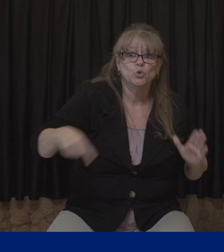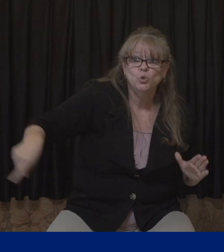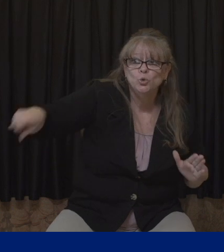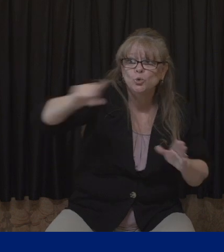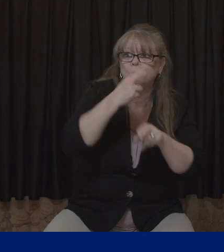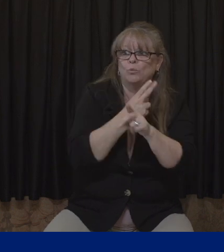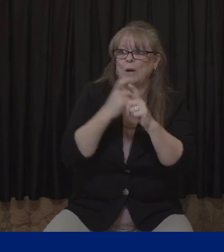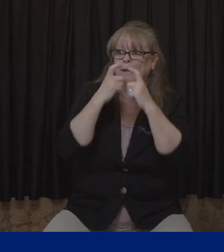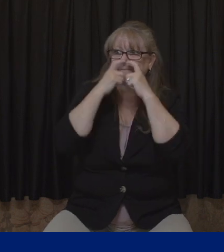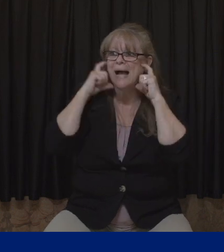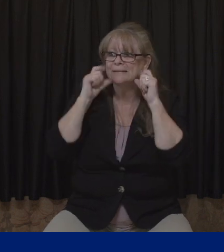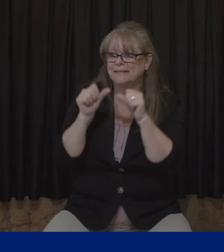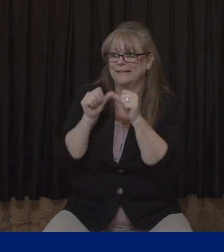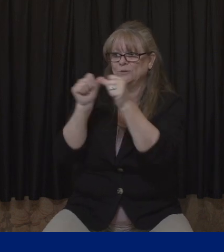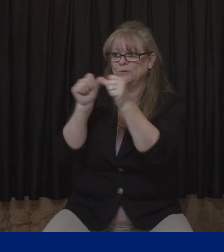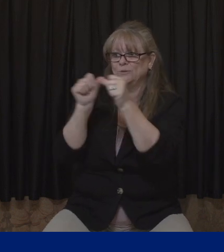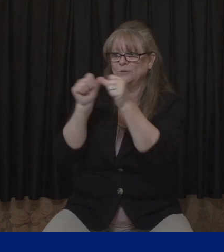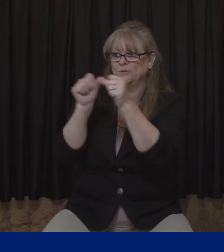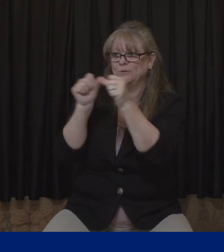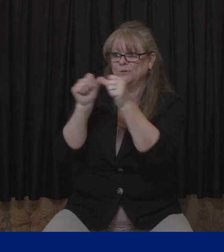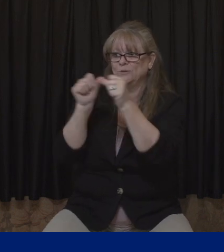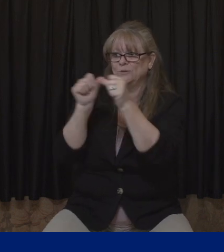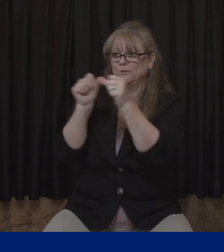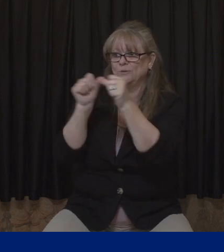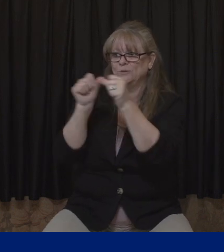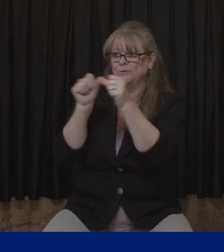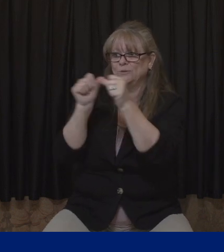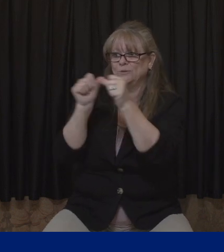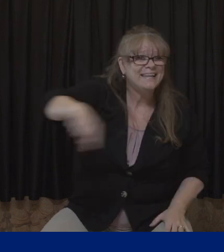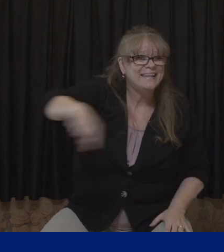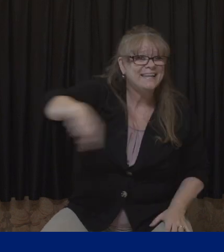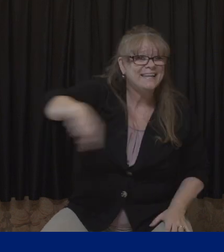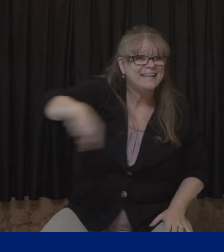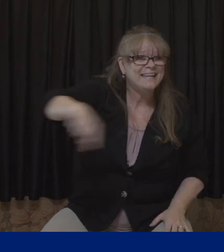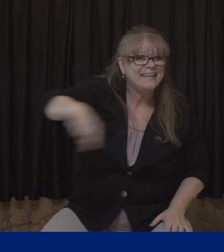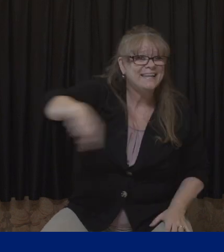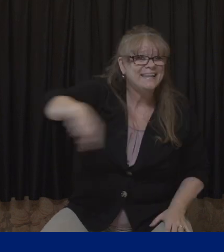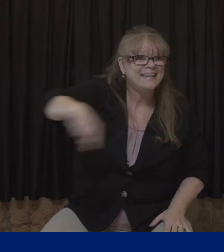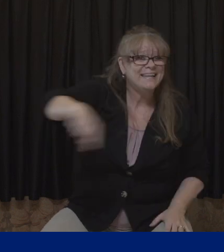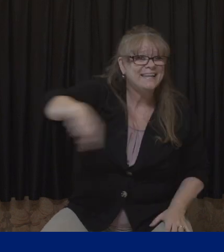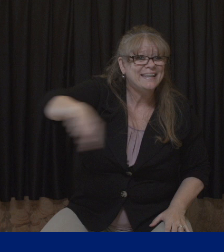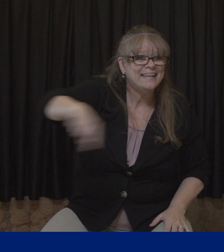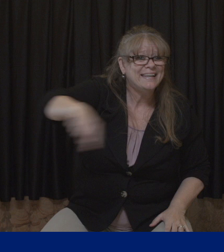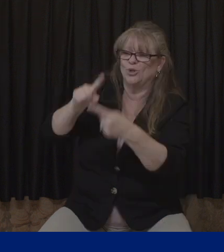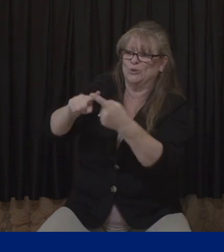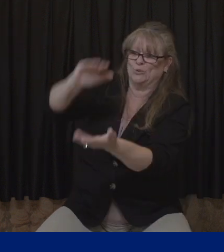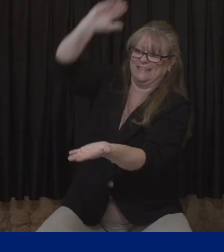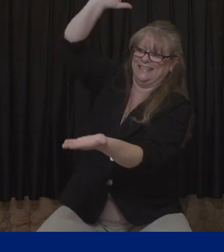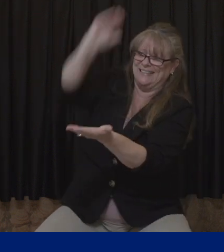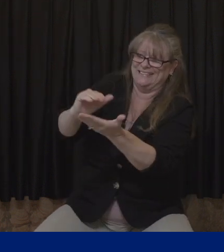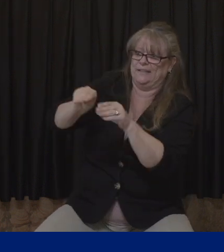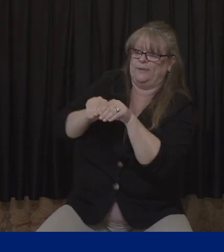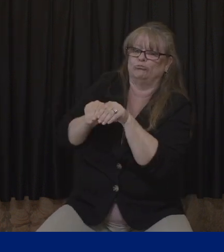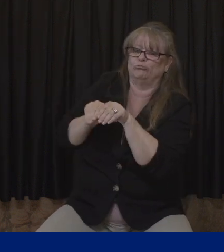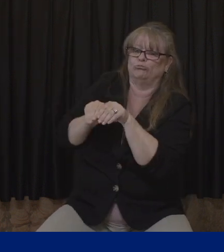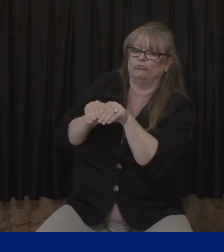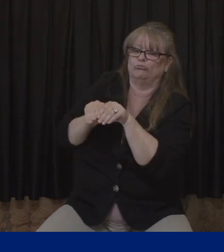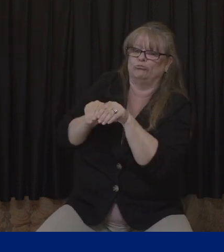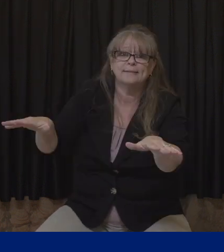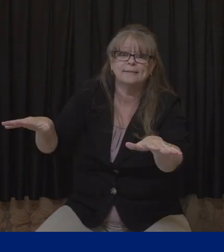in preventing the spread of this deadly virus. That's what this new phase is all about. I'm confident